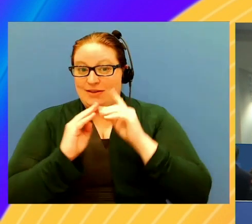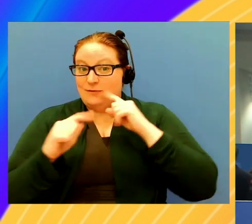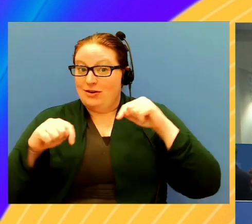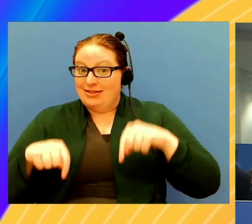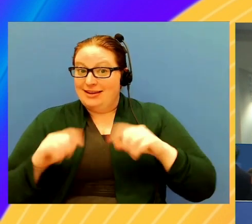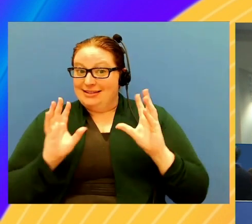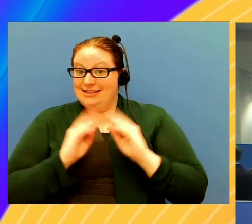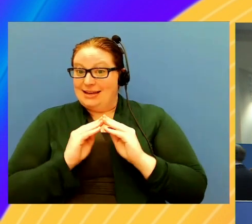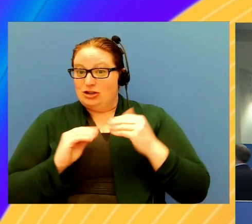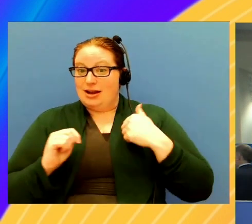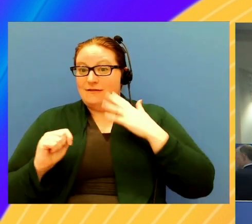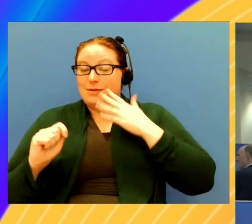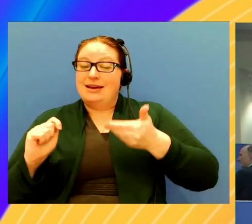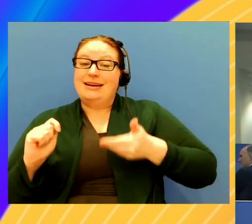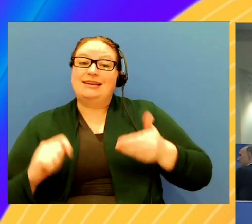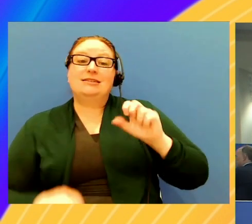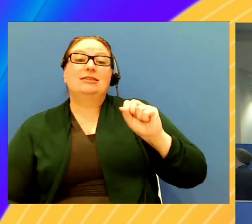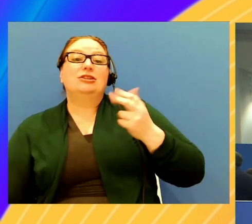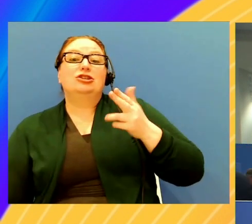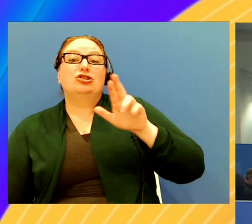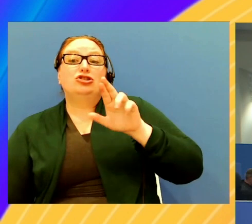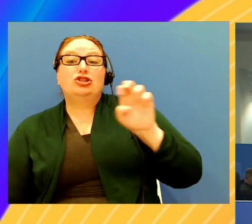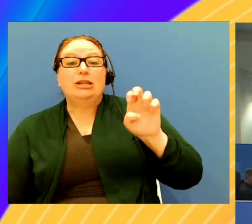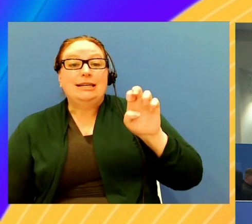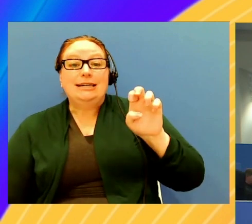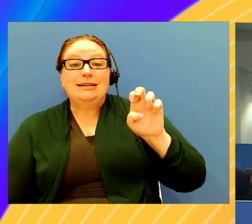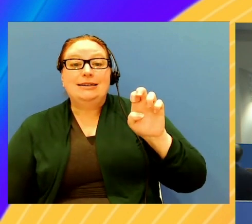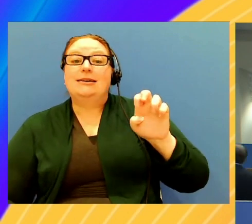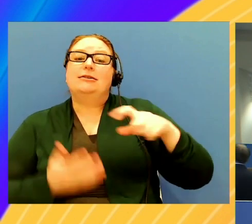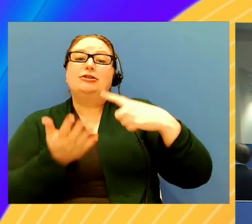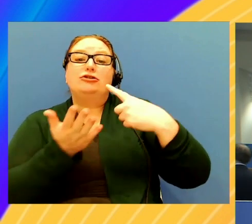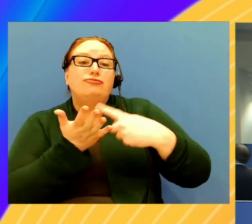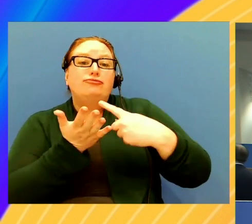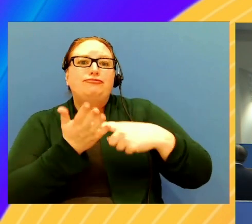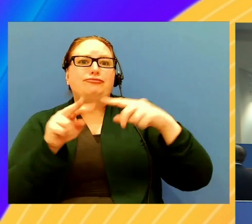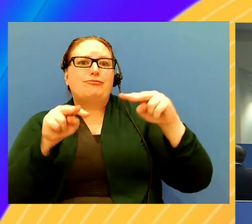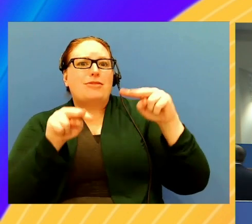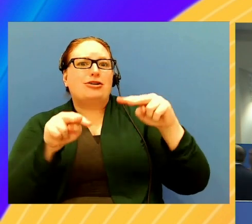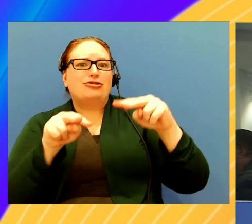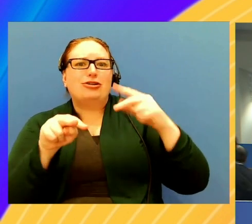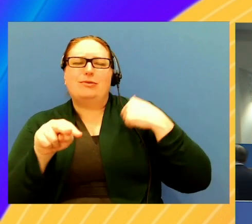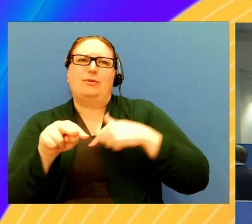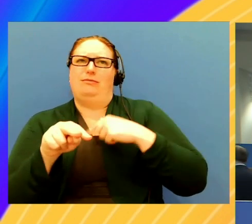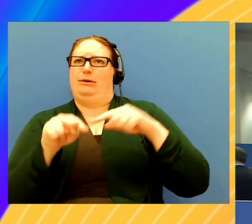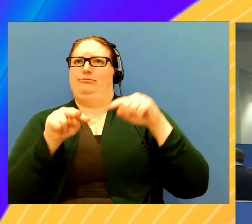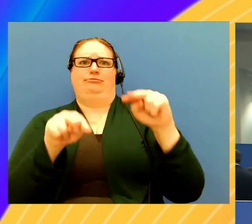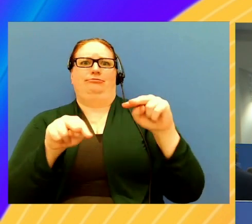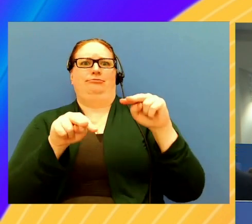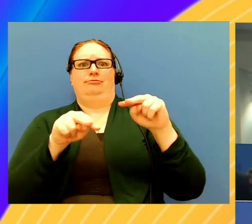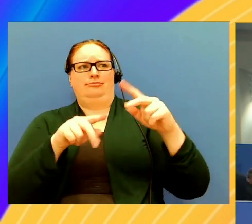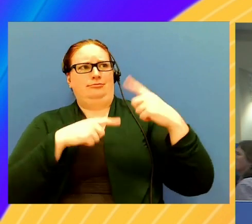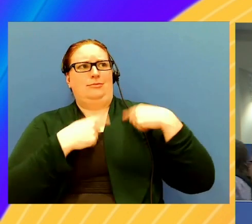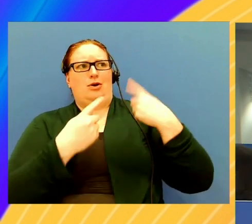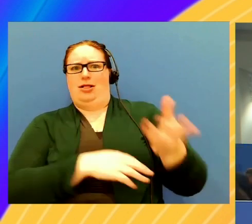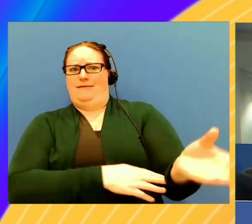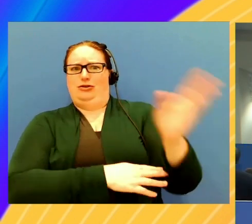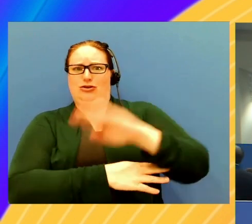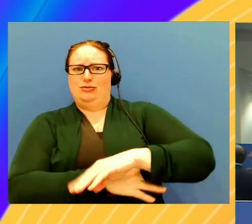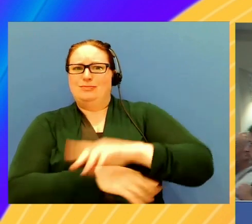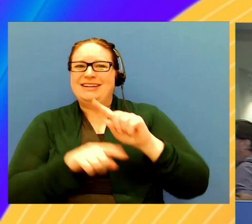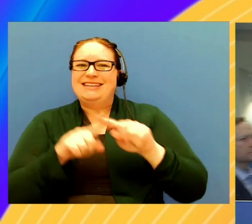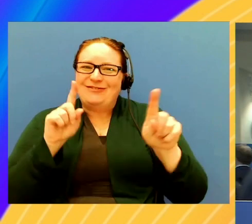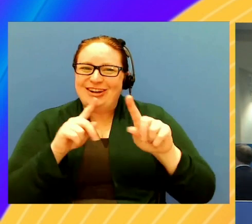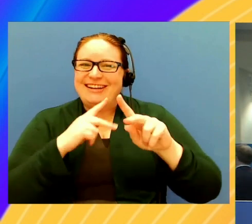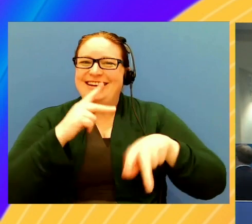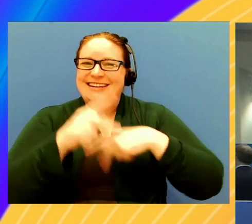my guest, Shri, to talk about monitoring. We've been talking monitoring for all afternoon, but a different kind of monitoring. So,